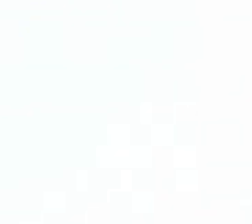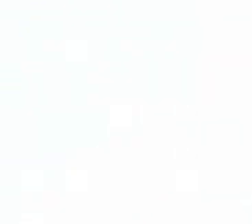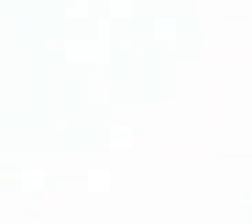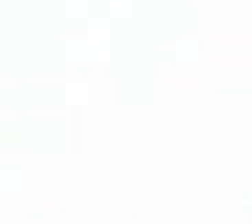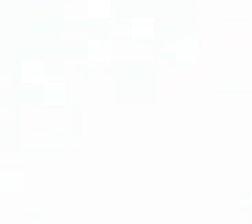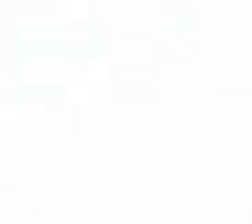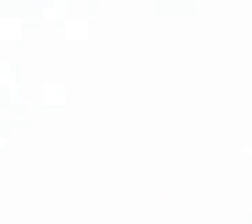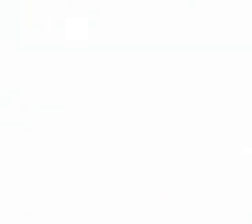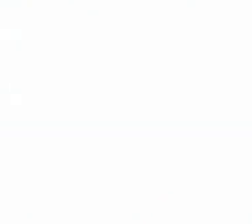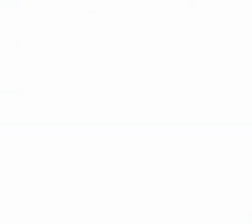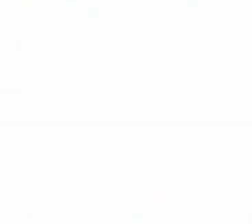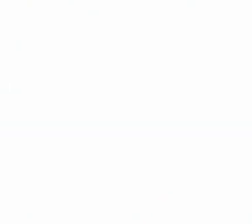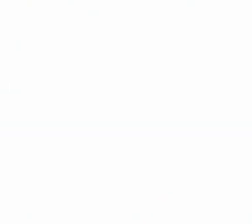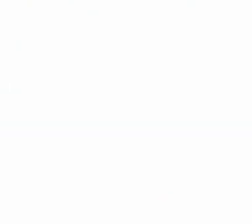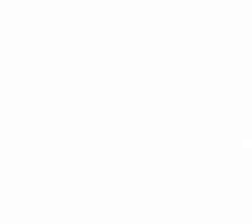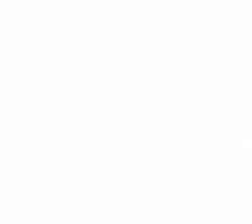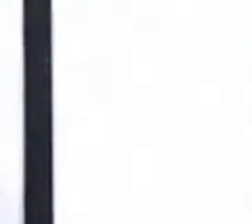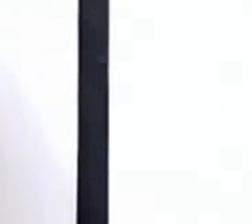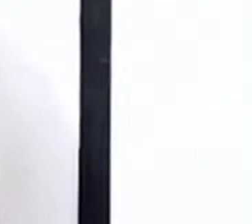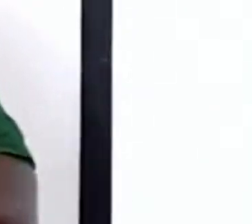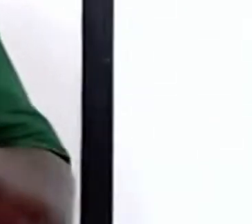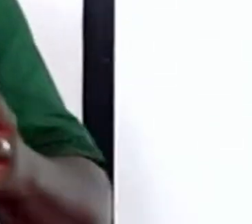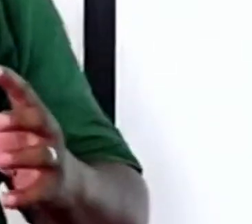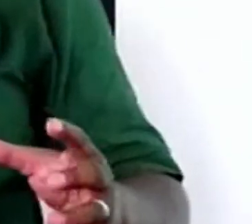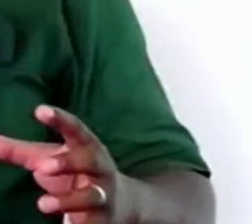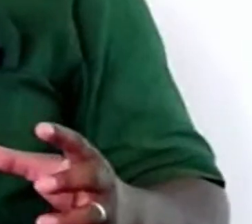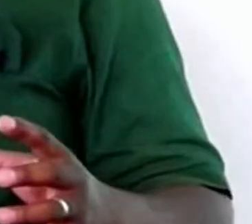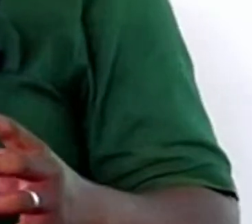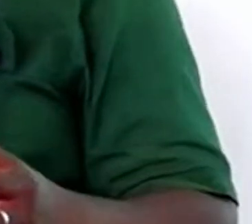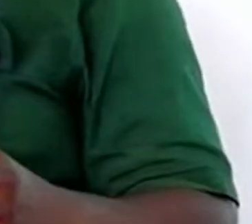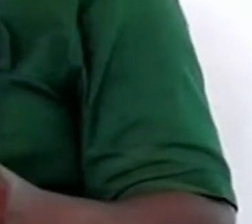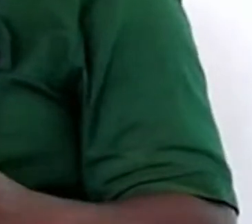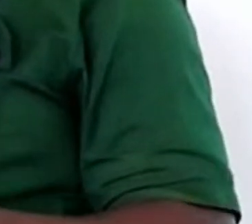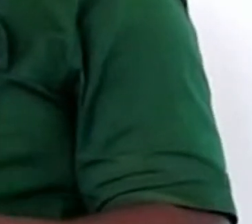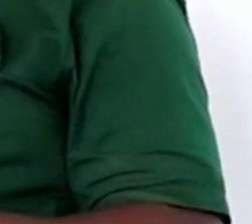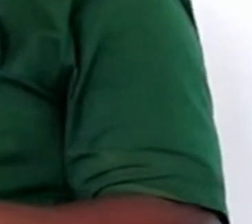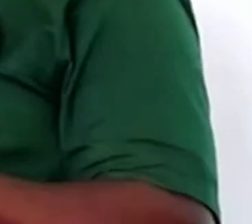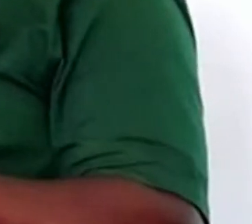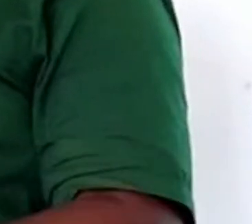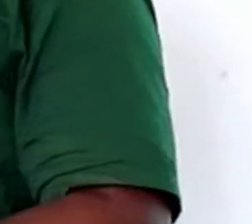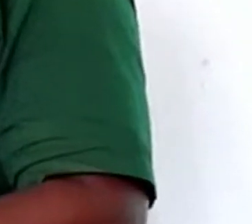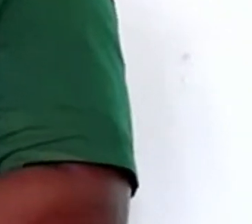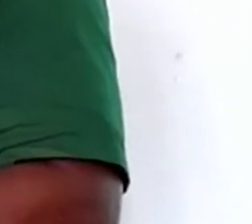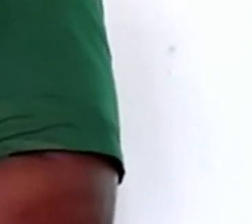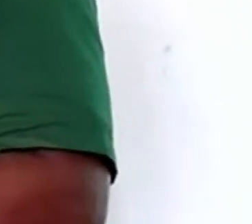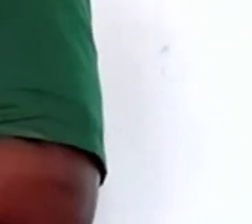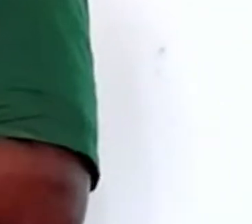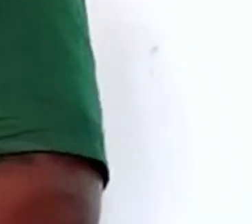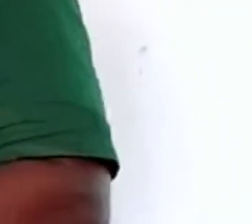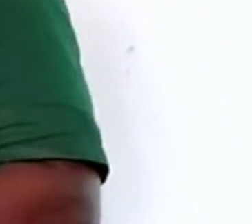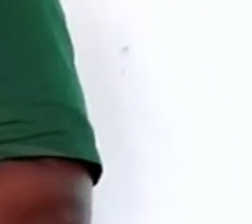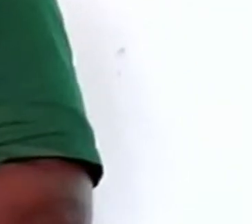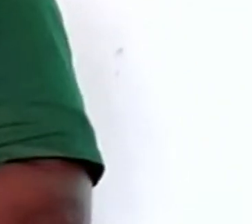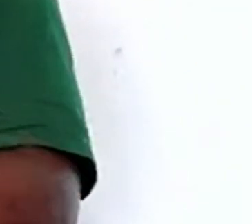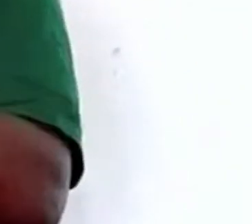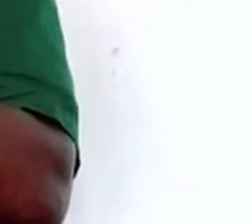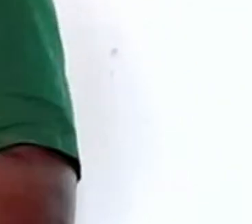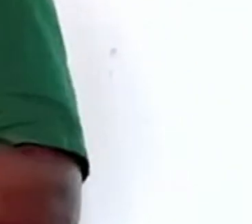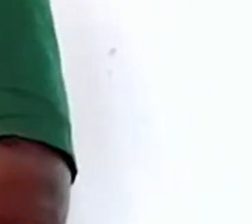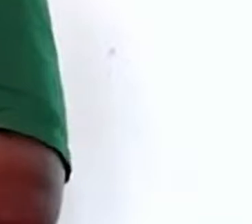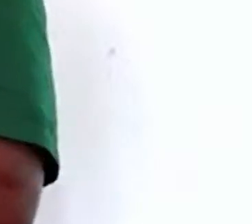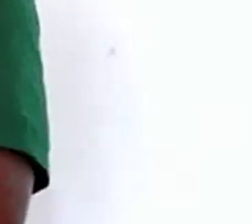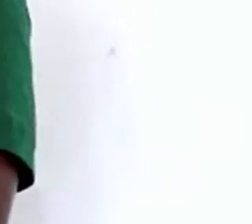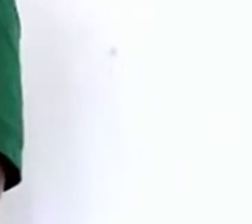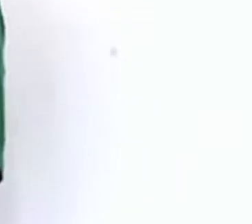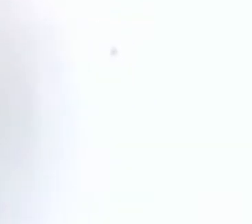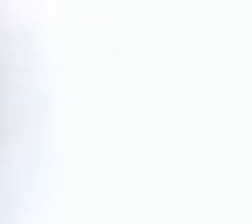being. So the new vision and the innovative vision of WWF is to care for both